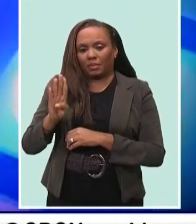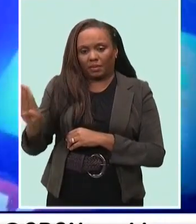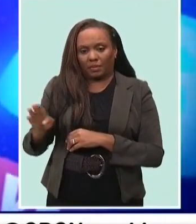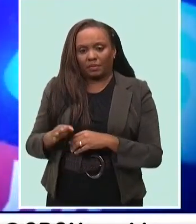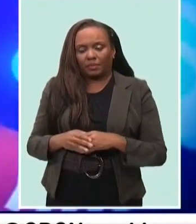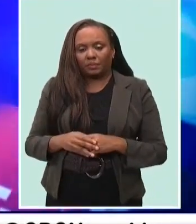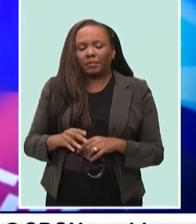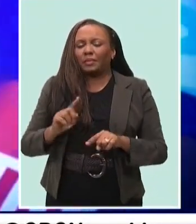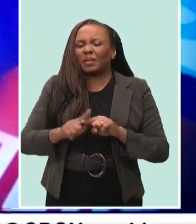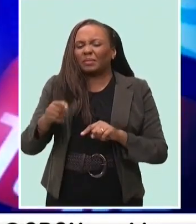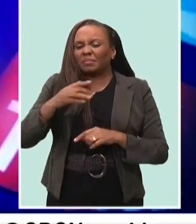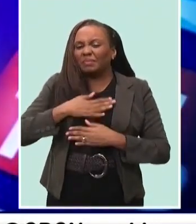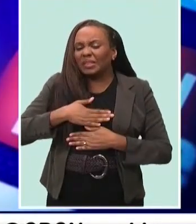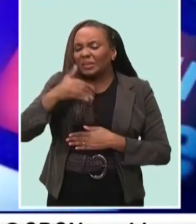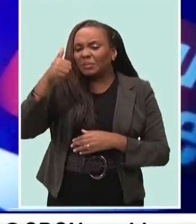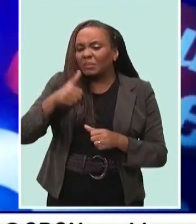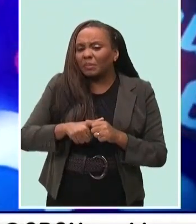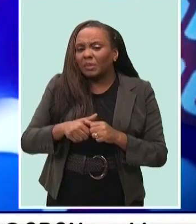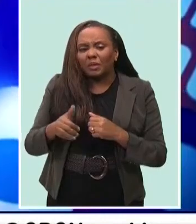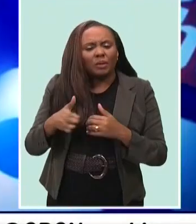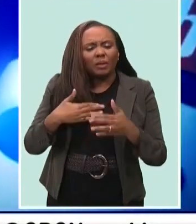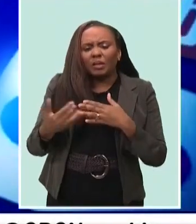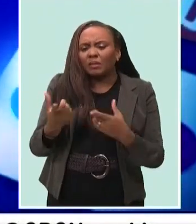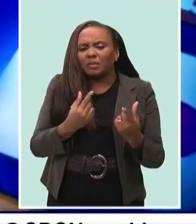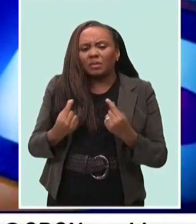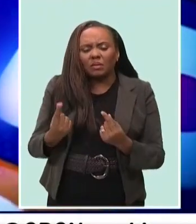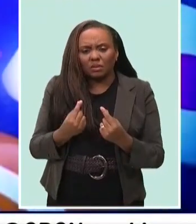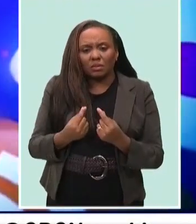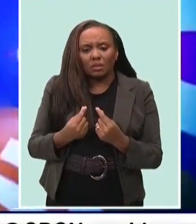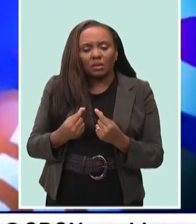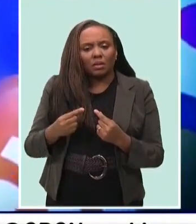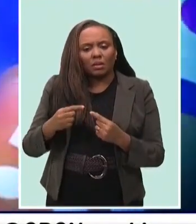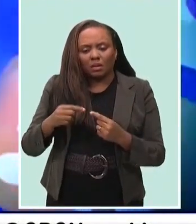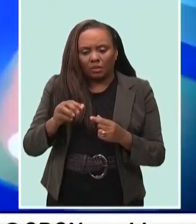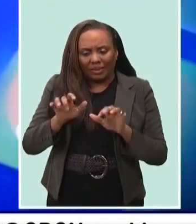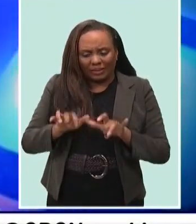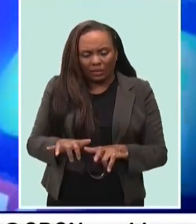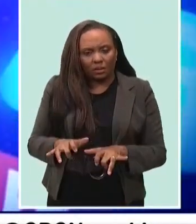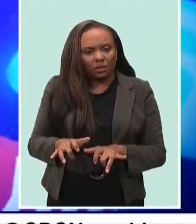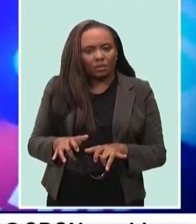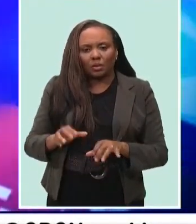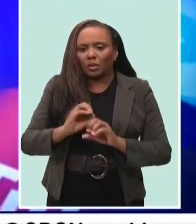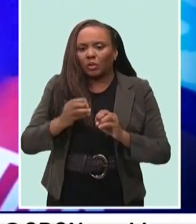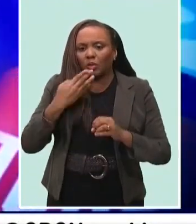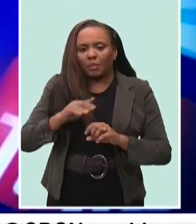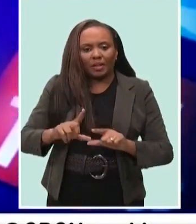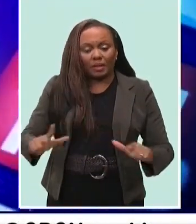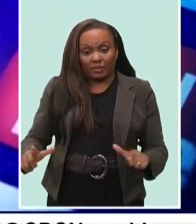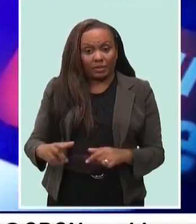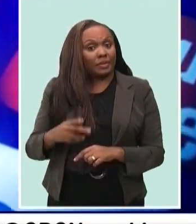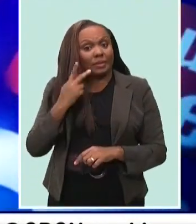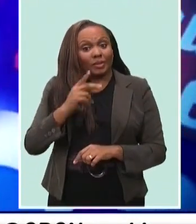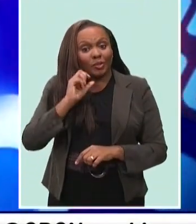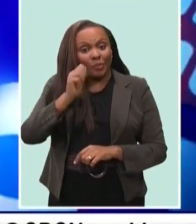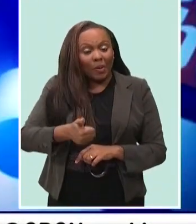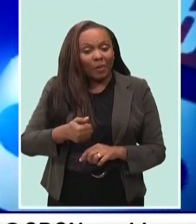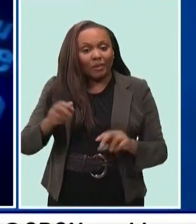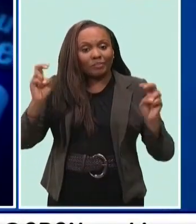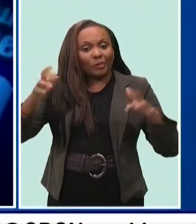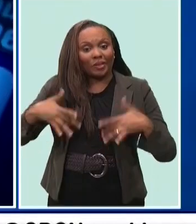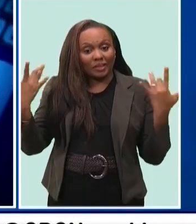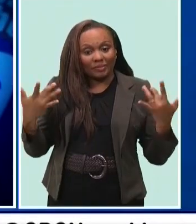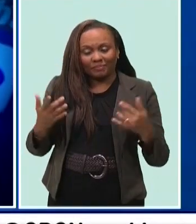nca@cbc.bb. But please remember, wherever you reach out to us, to keep your comments clean. And we'll see you tomorrow for another look at What's